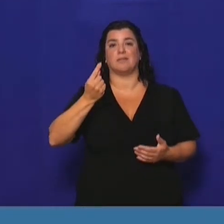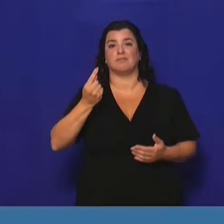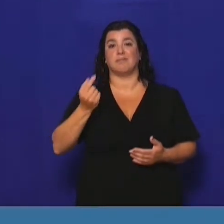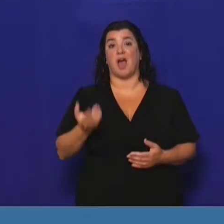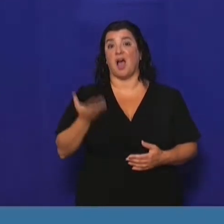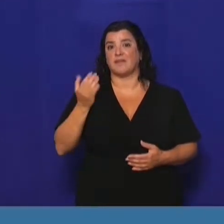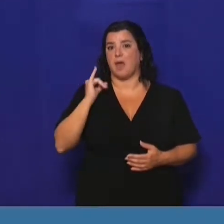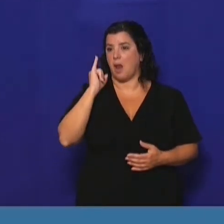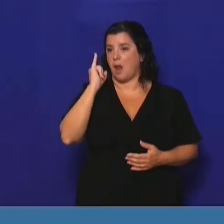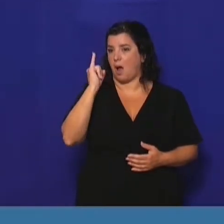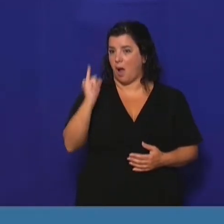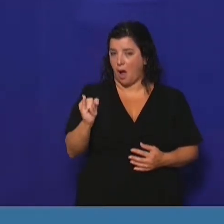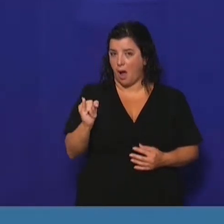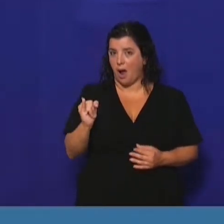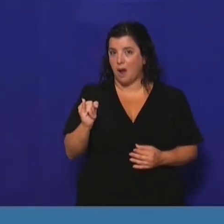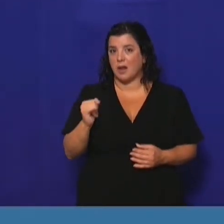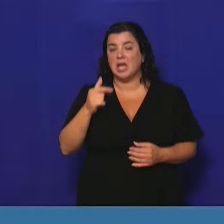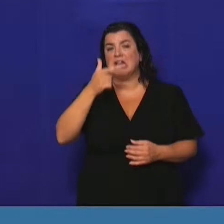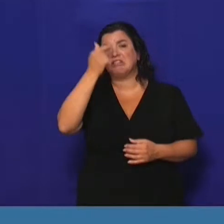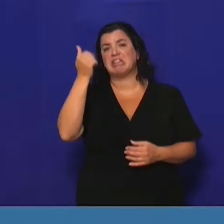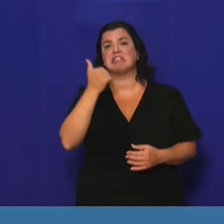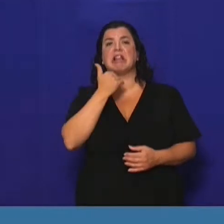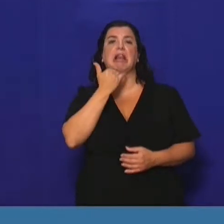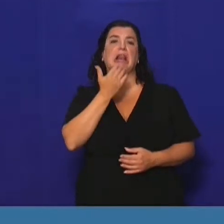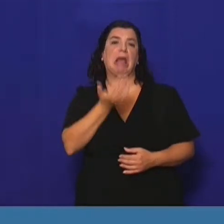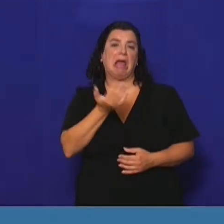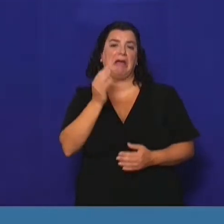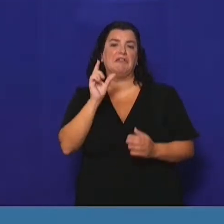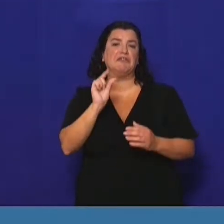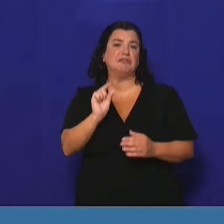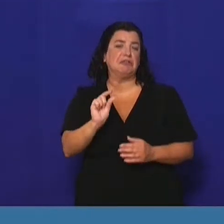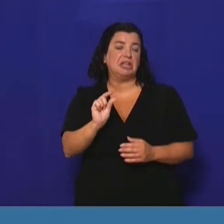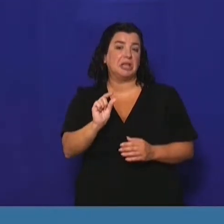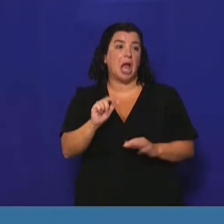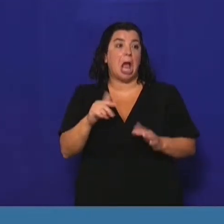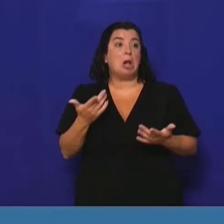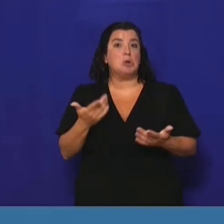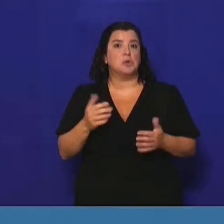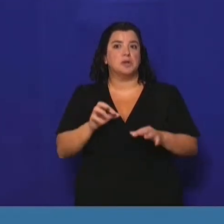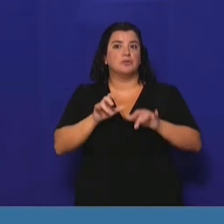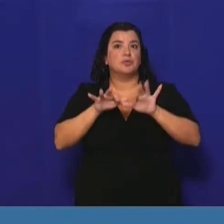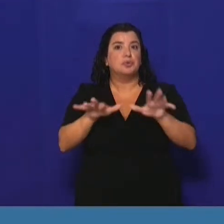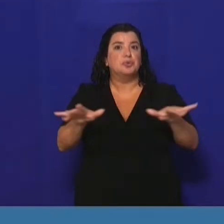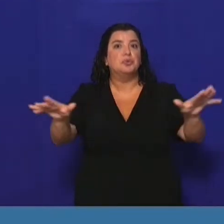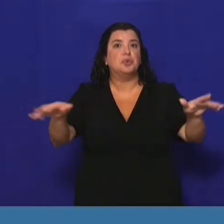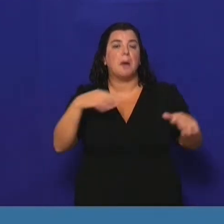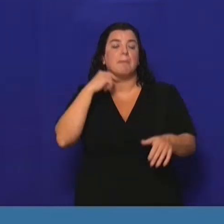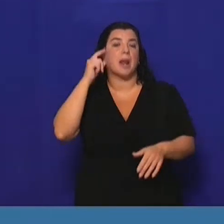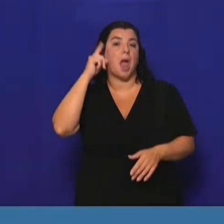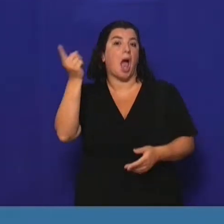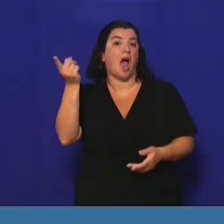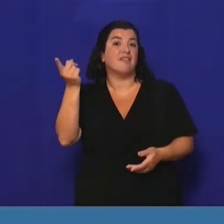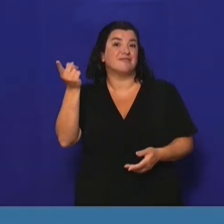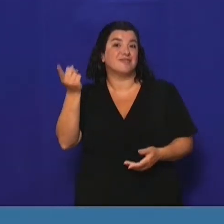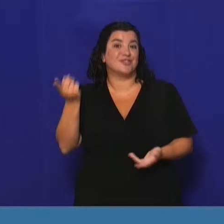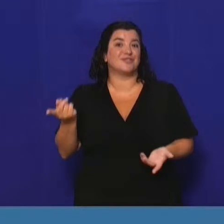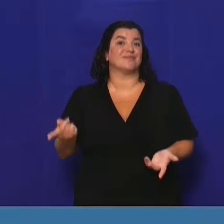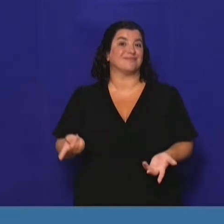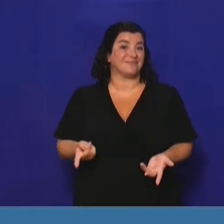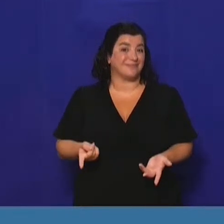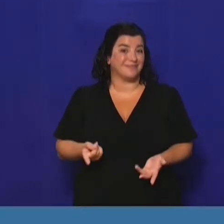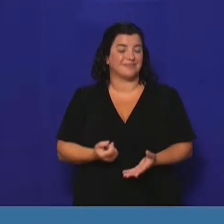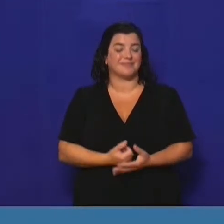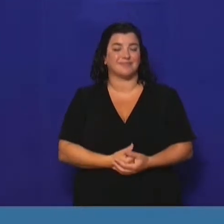qed jiġu maqbuda jkun għadhom qegħdin fil-komunità milli kieku inti jkollok każijiet li taf bihom u hemmhekk inti tkun qed